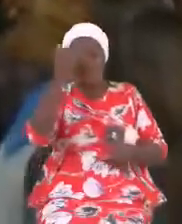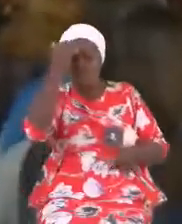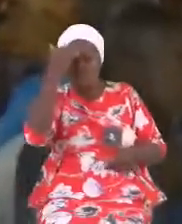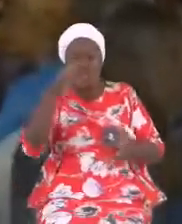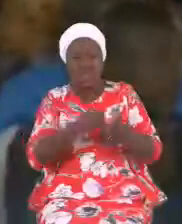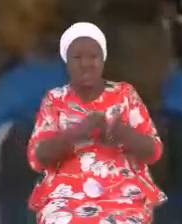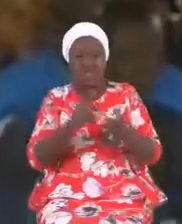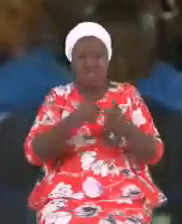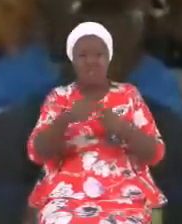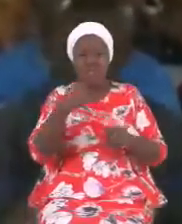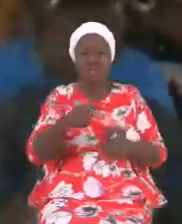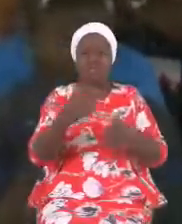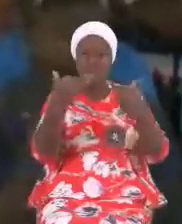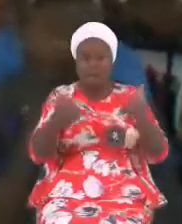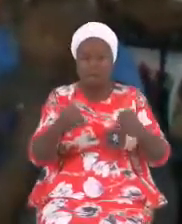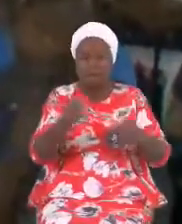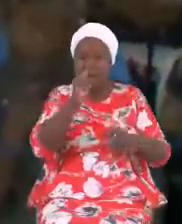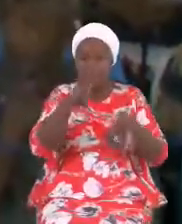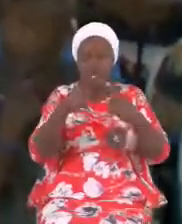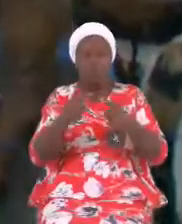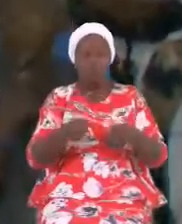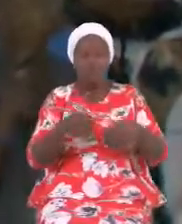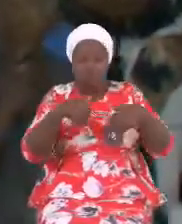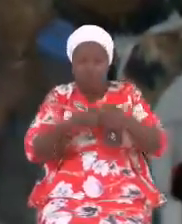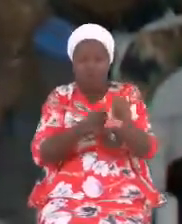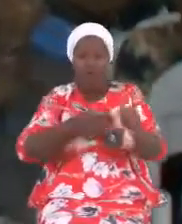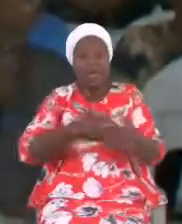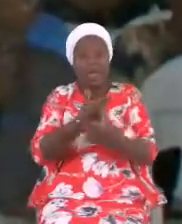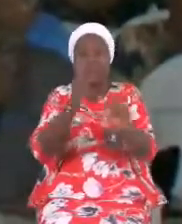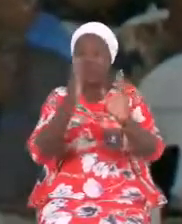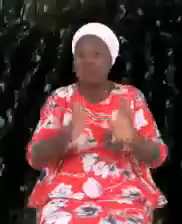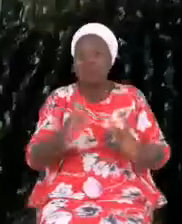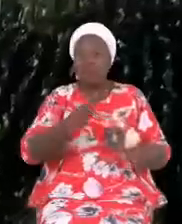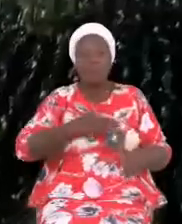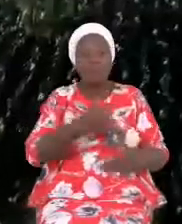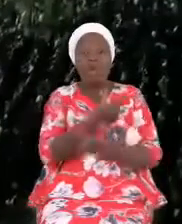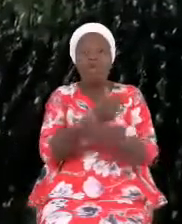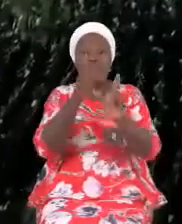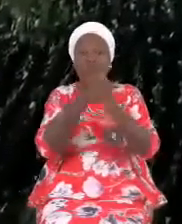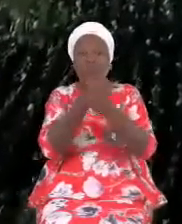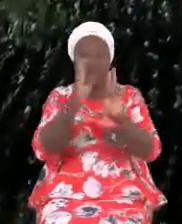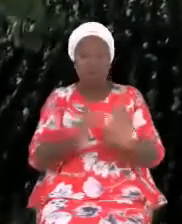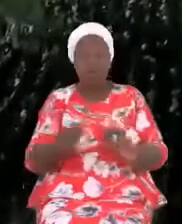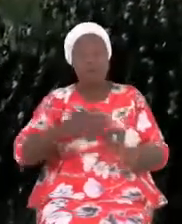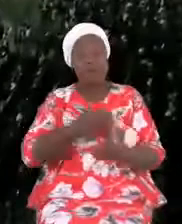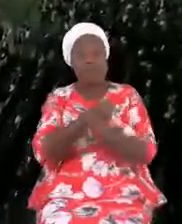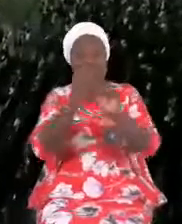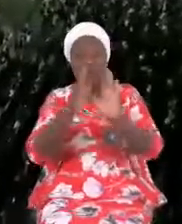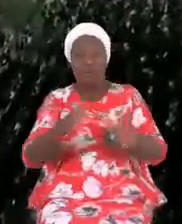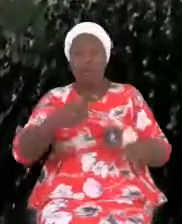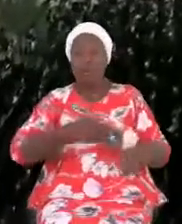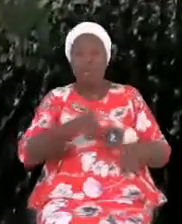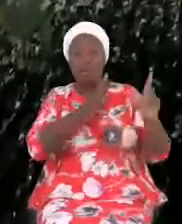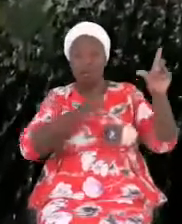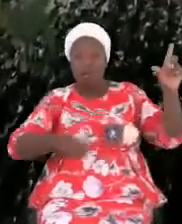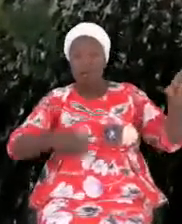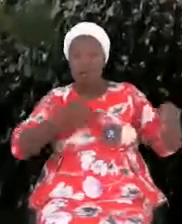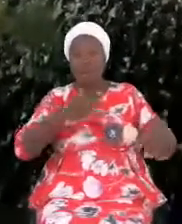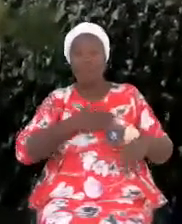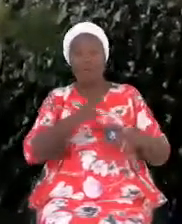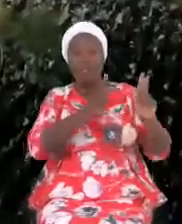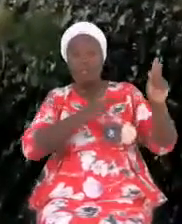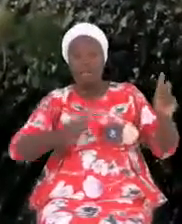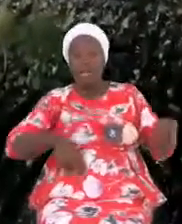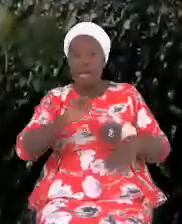say, now I'm going to follow my liberator, my redeemer, my Savior, my Lord and my King. I want